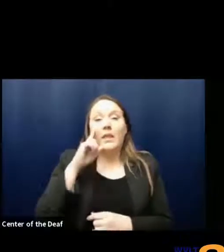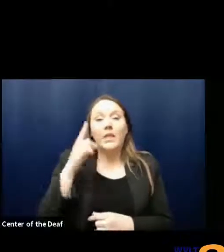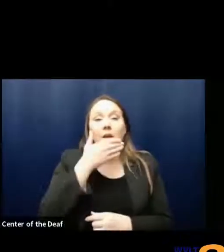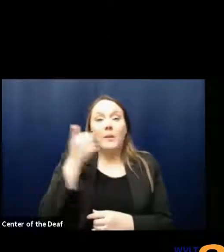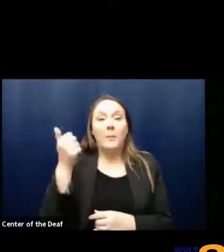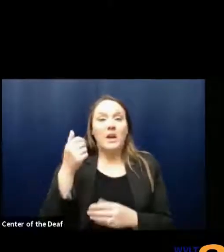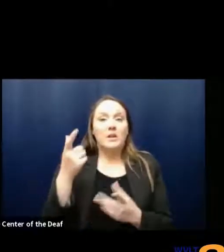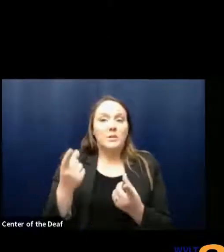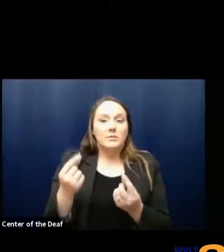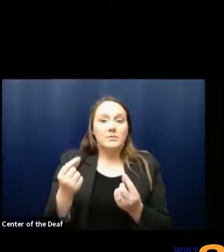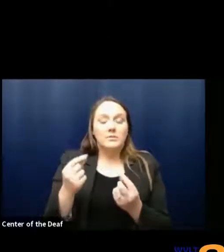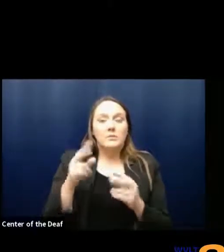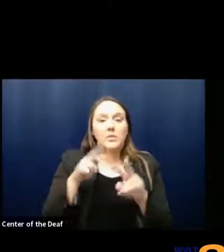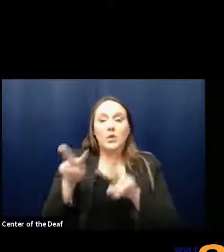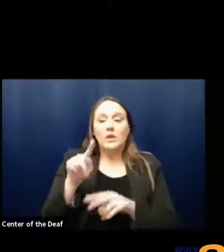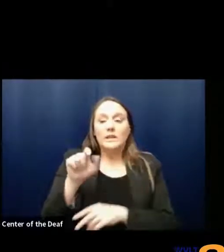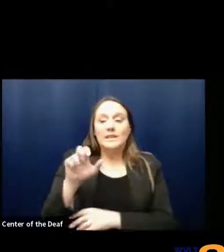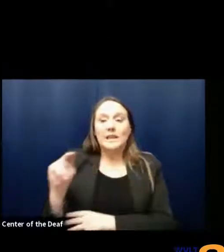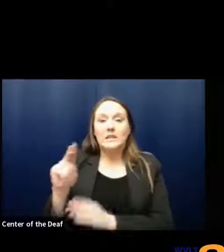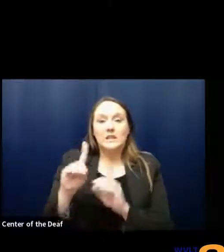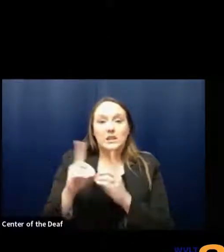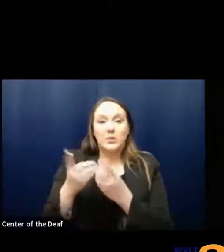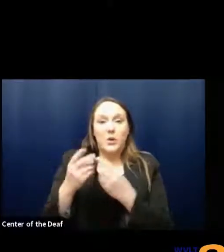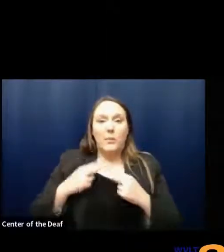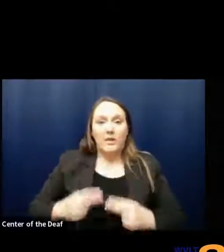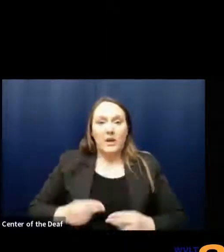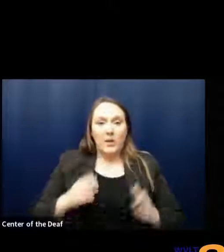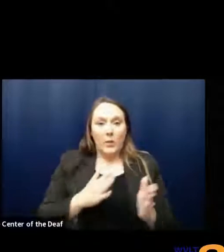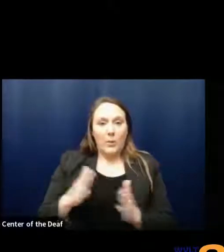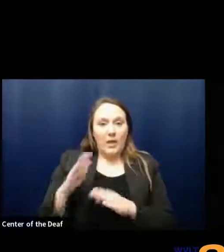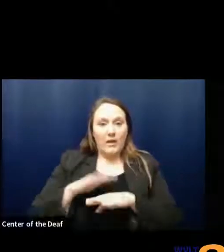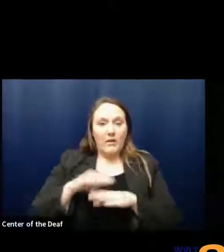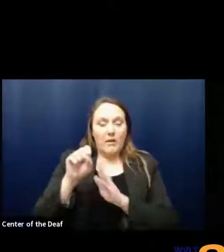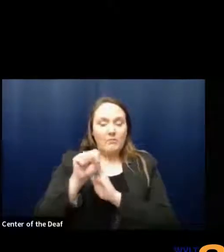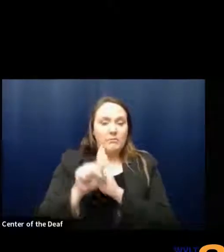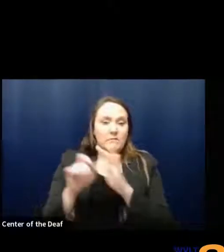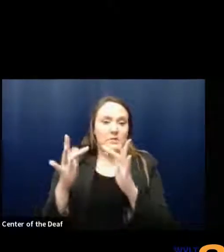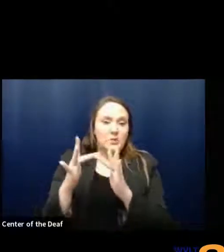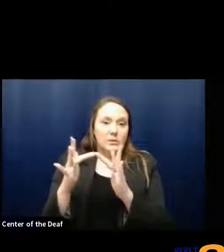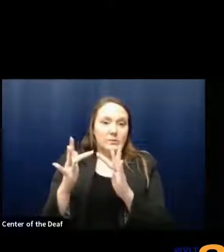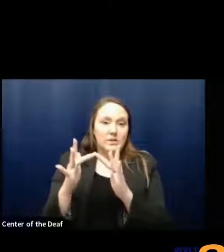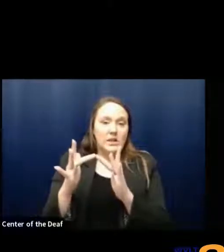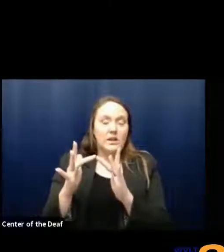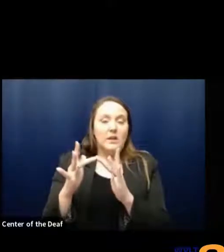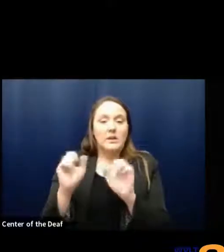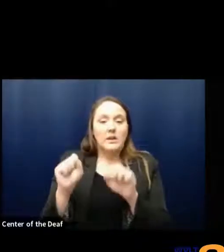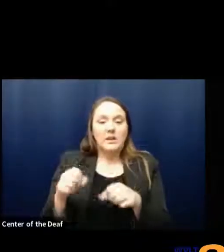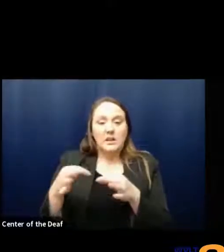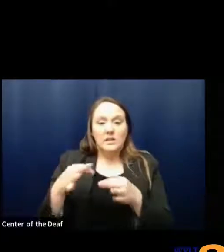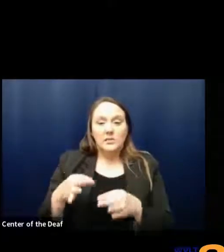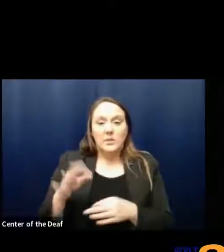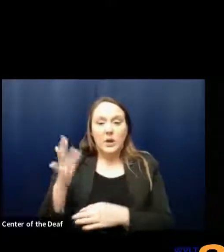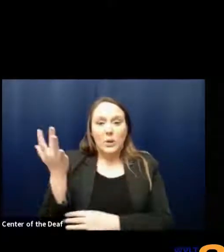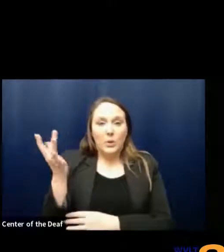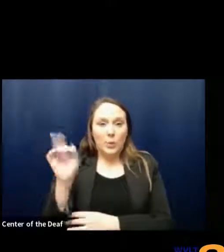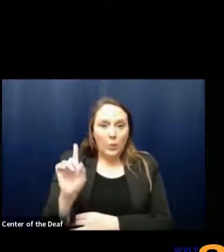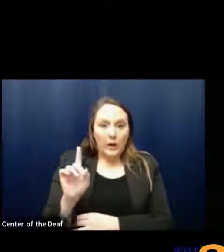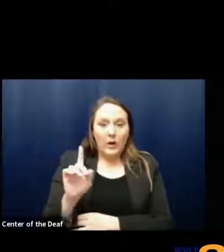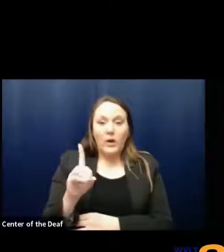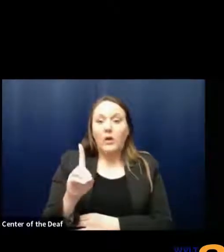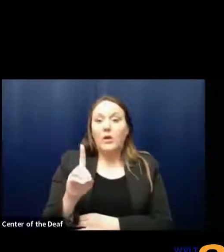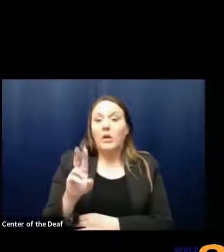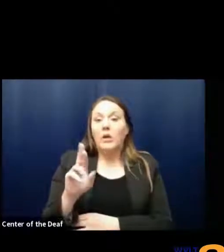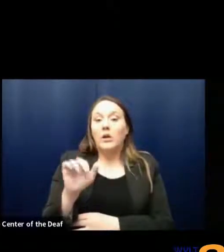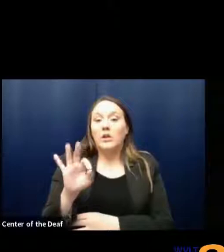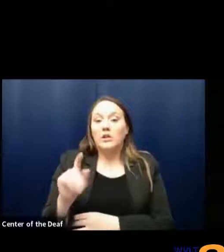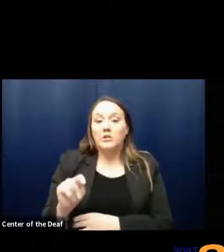look at the Tennessee Department of Health's plan on the state website. And I think Kelsey can follow up with where that is. There's a draft plan that's out there. Oh, it's on our website. Yes,